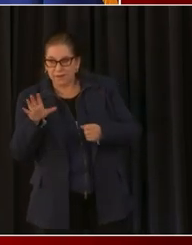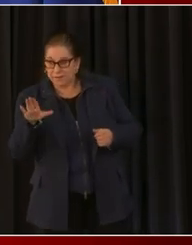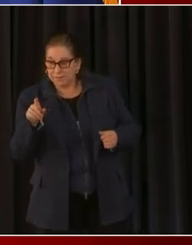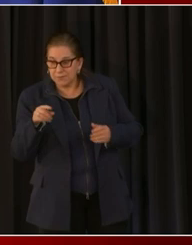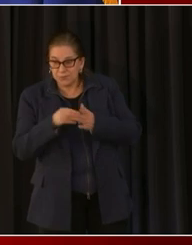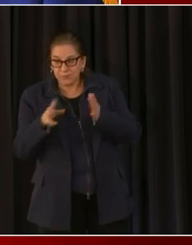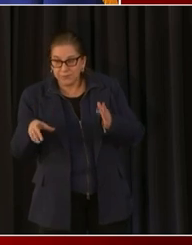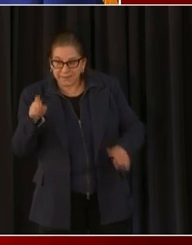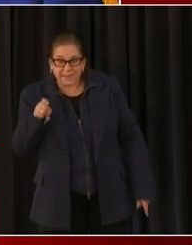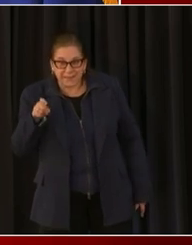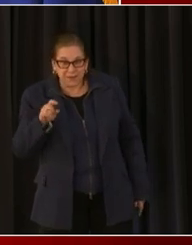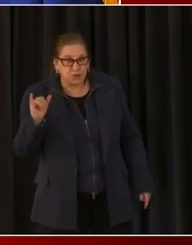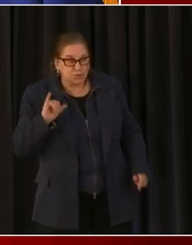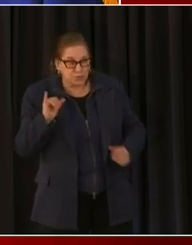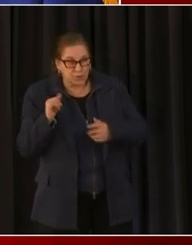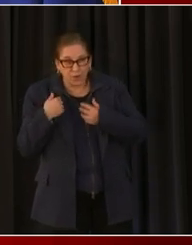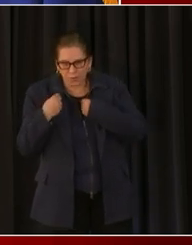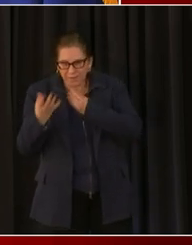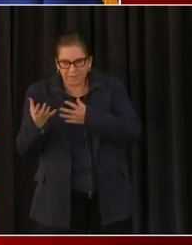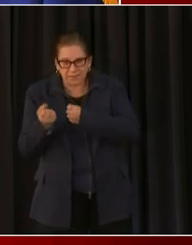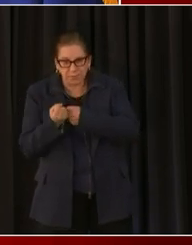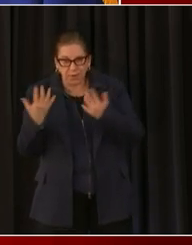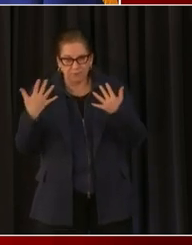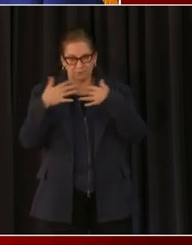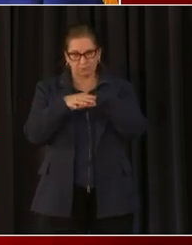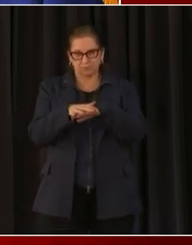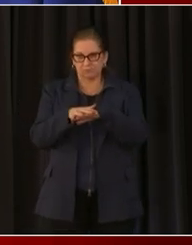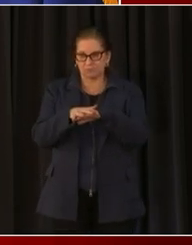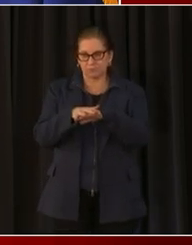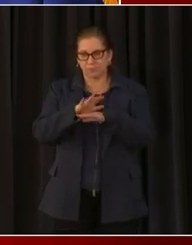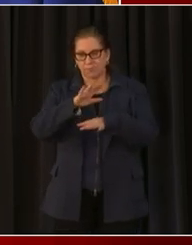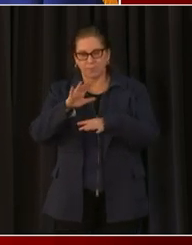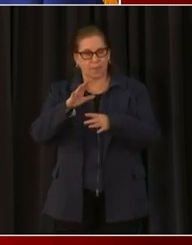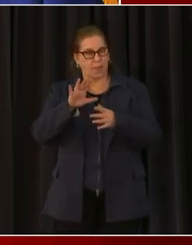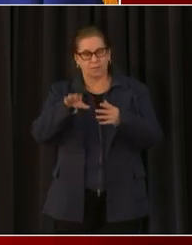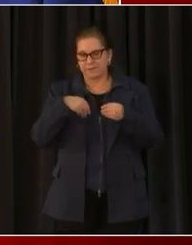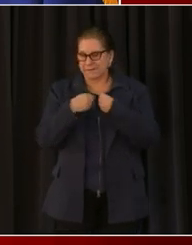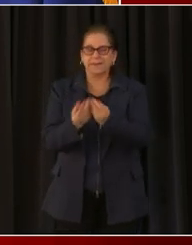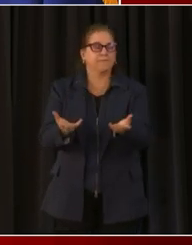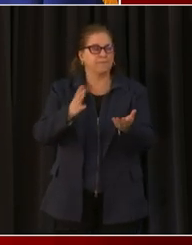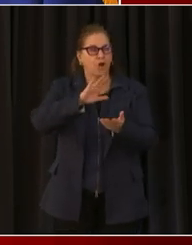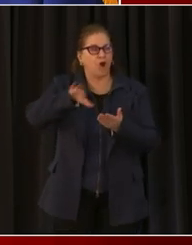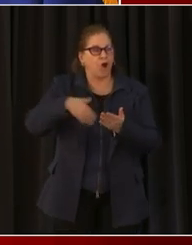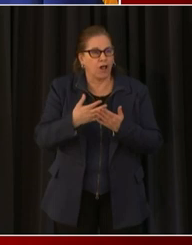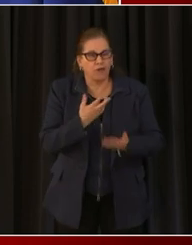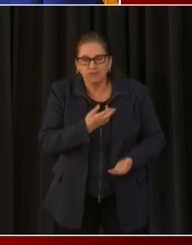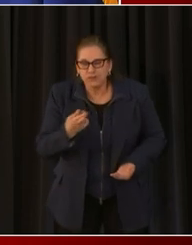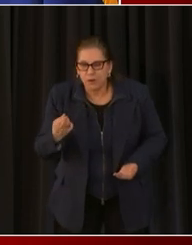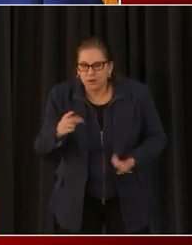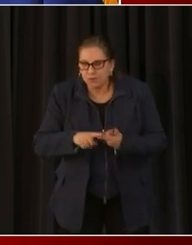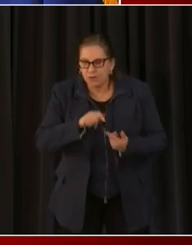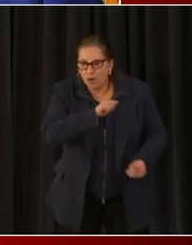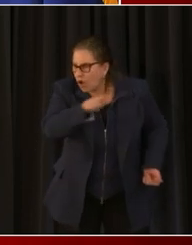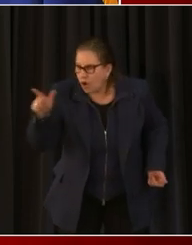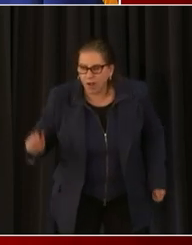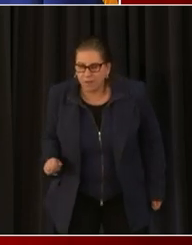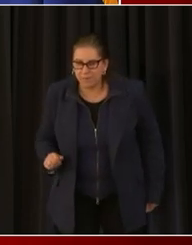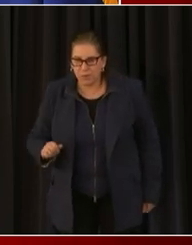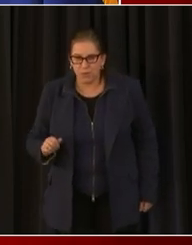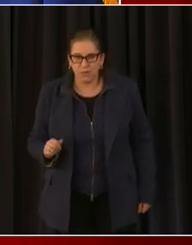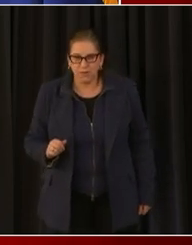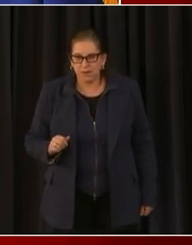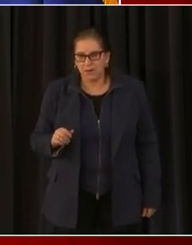our students. And so that is embedded in the resources that schools have access to and can create plans